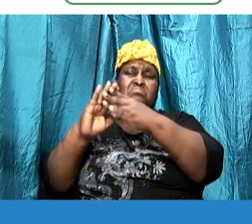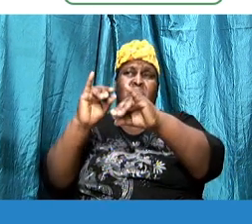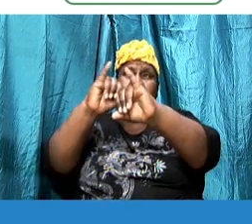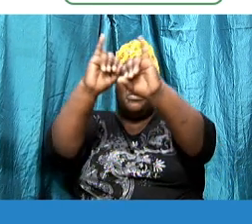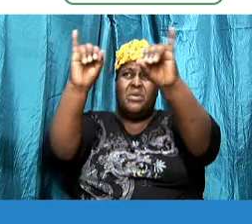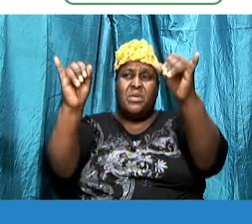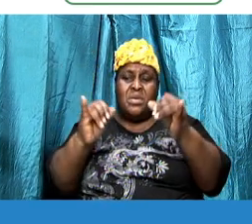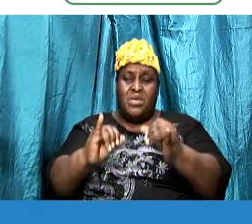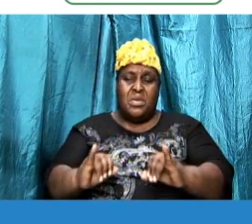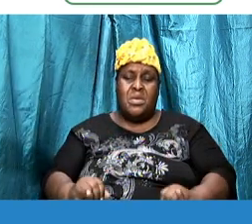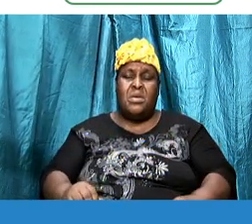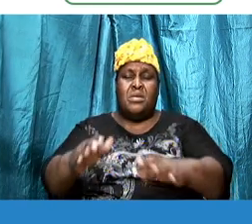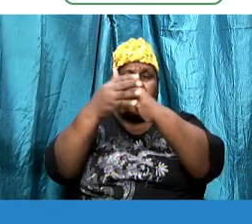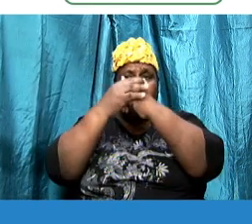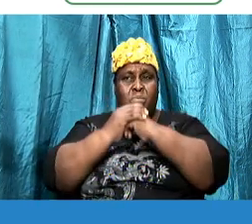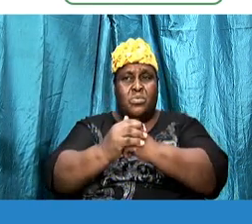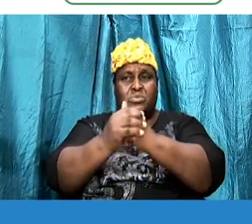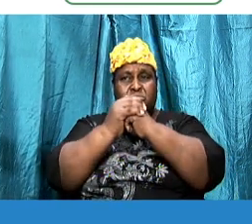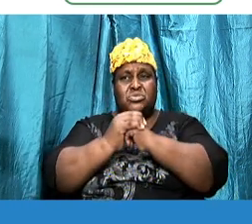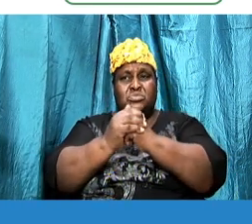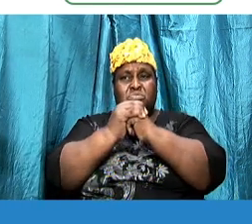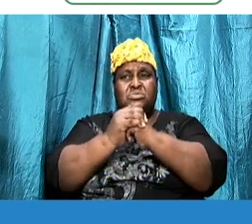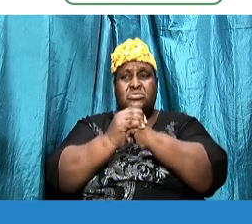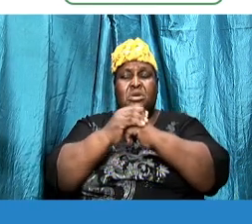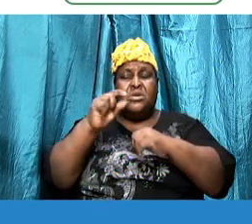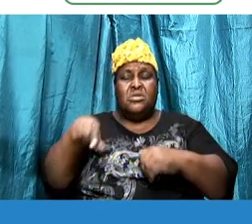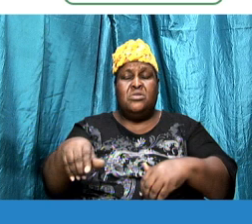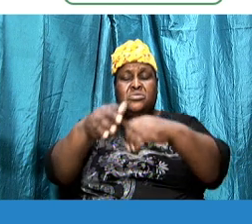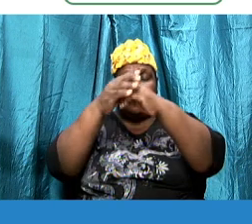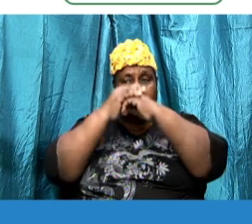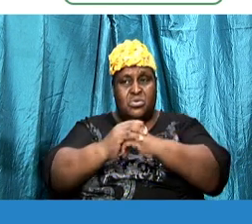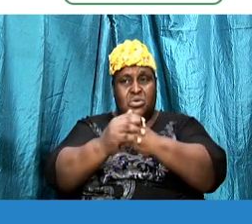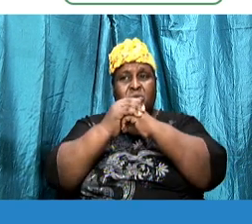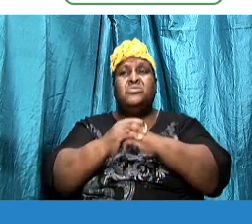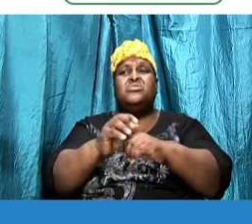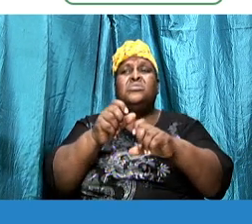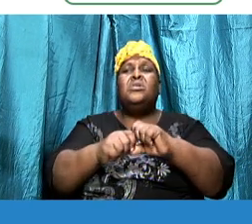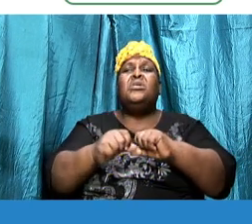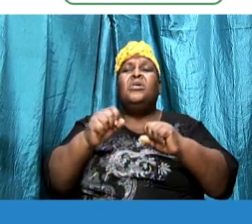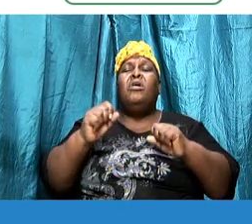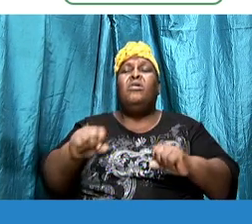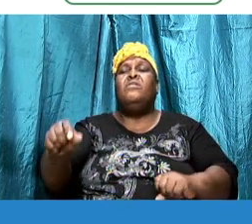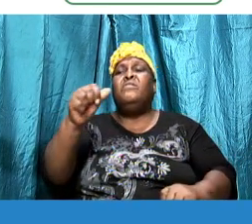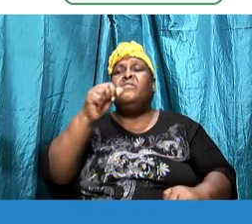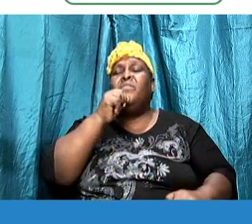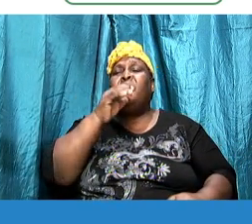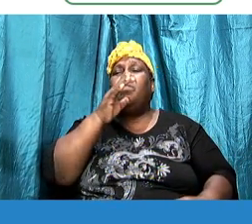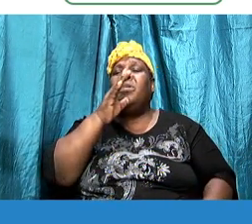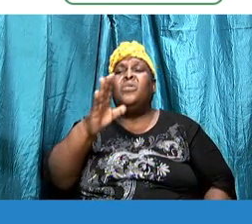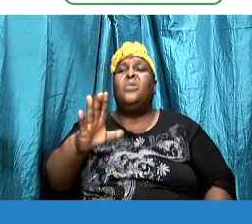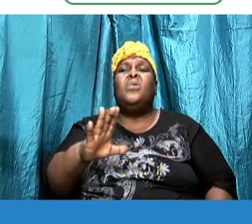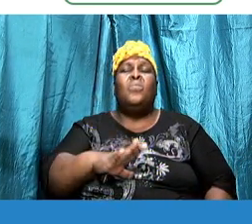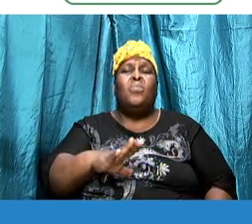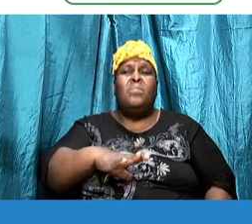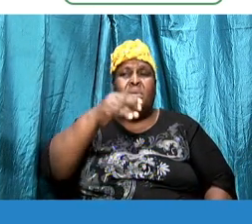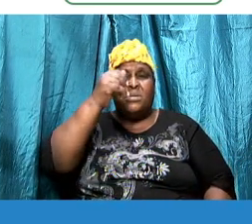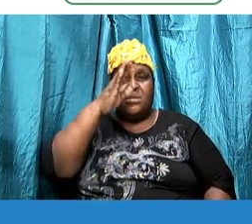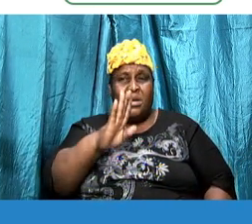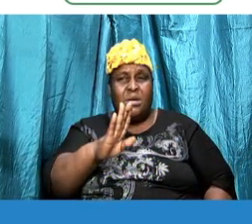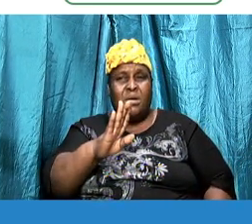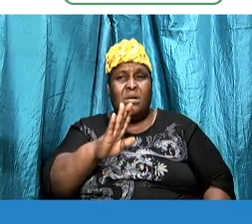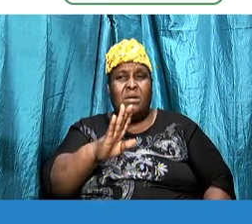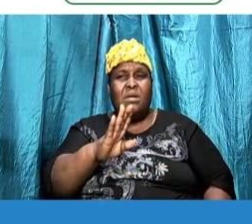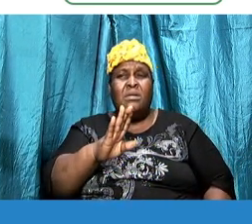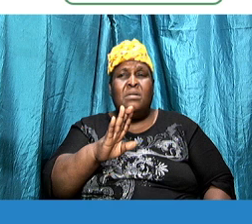worship. And this worship of the goddess Aphrodite actually, you know,